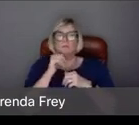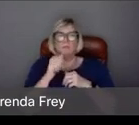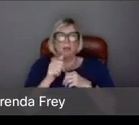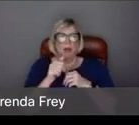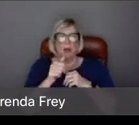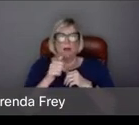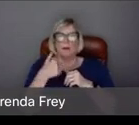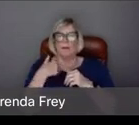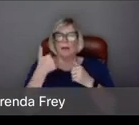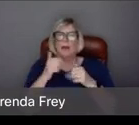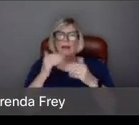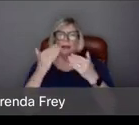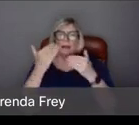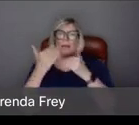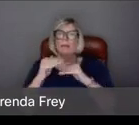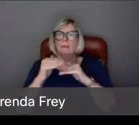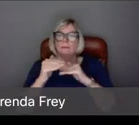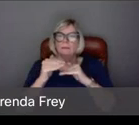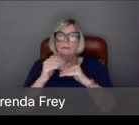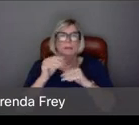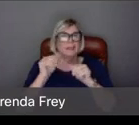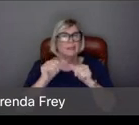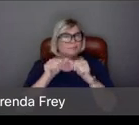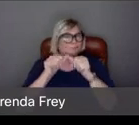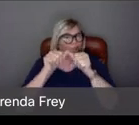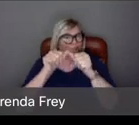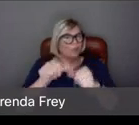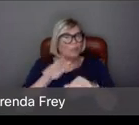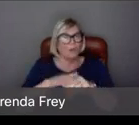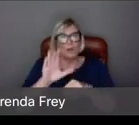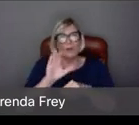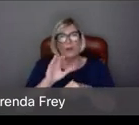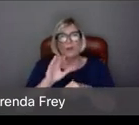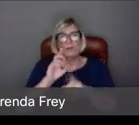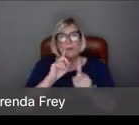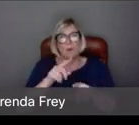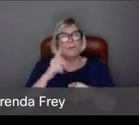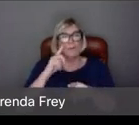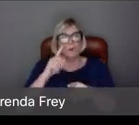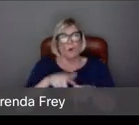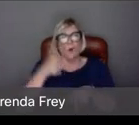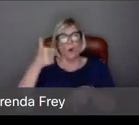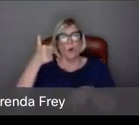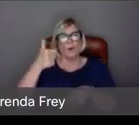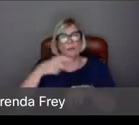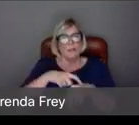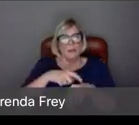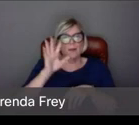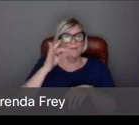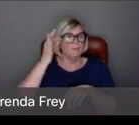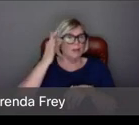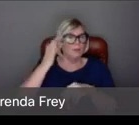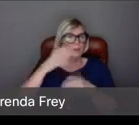of limitations and could stay on there for much longer. And that's going to be federal student